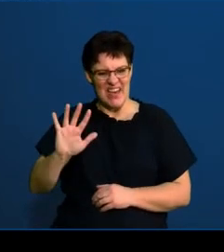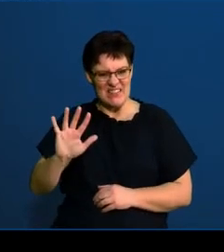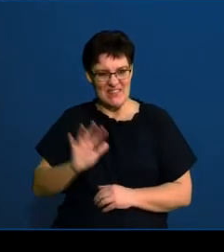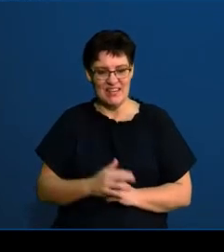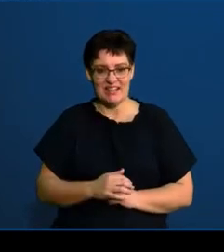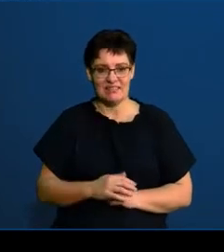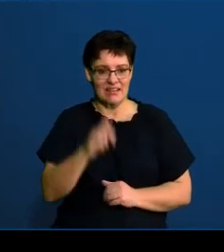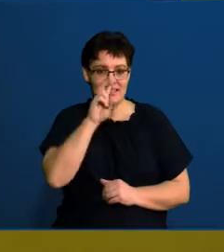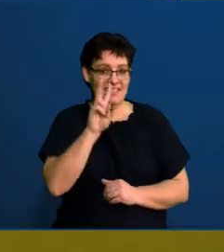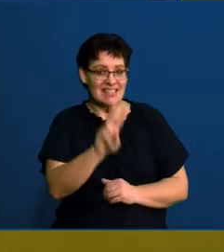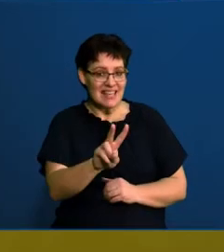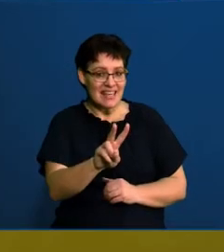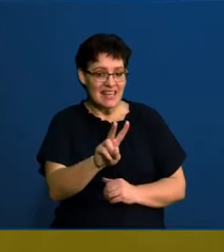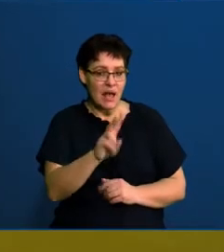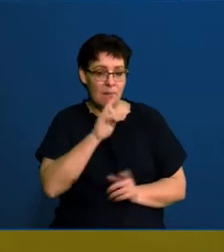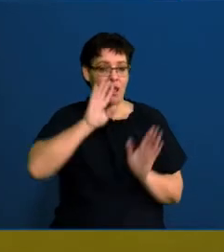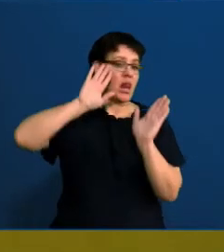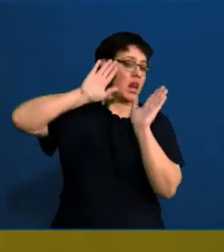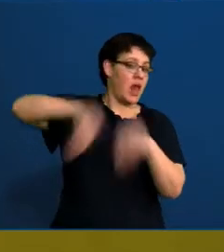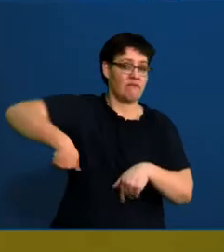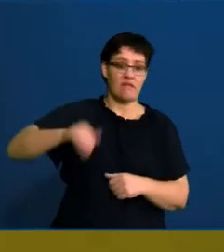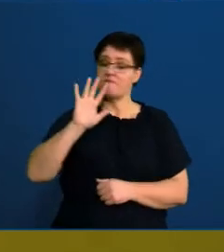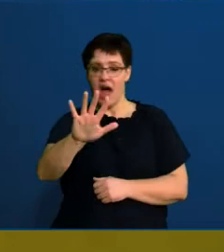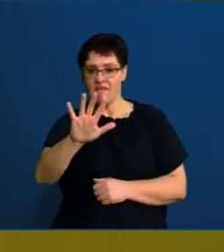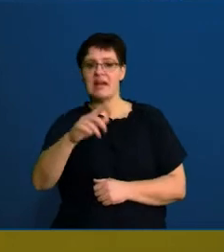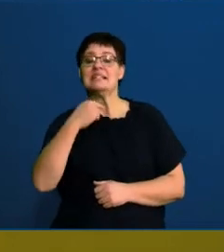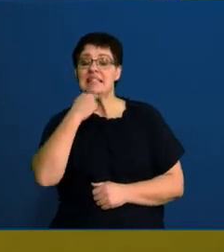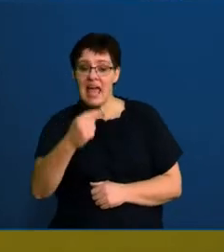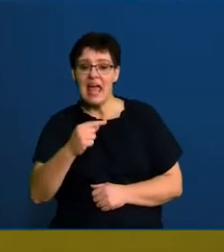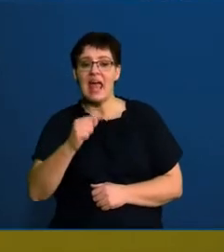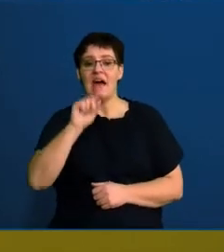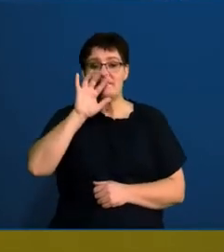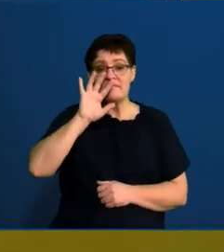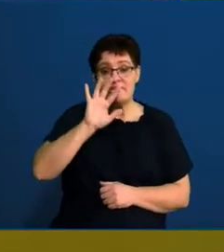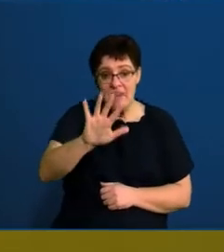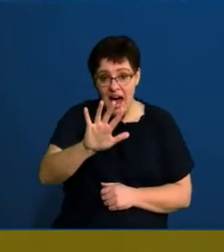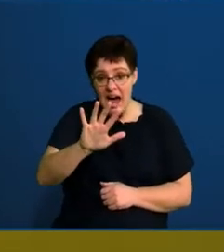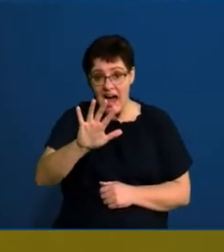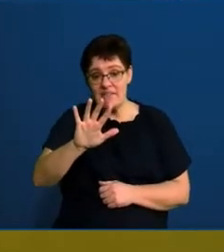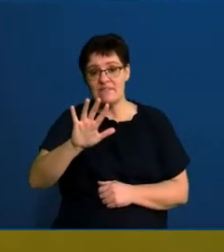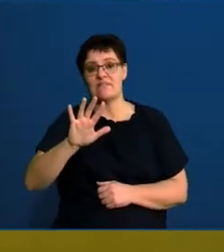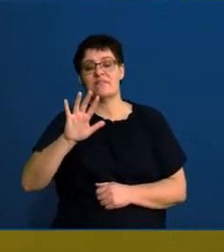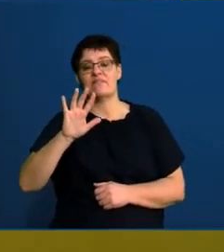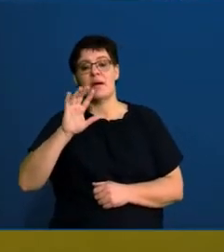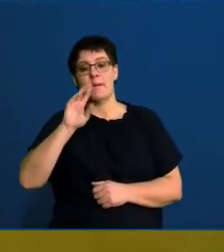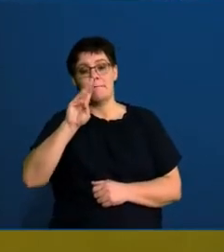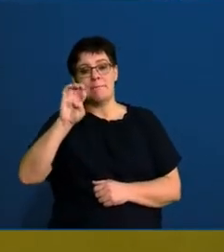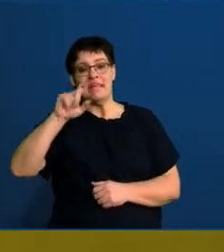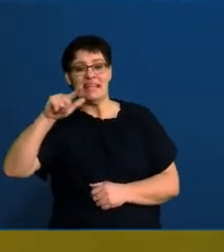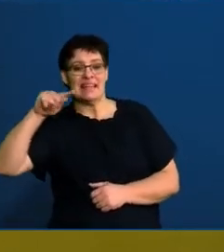Can you see how I haven't left the answer just as 5? I've actually given a context. They asked me how many beads. It's 5